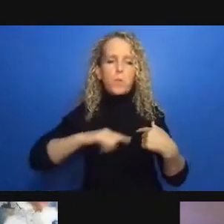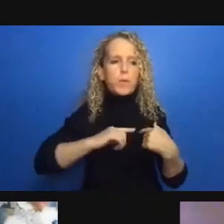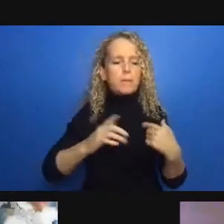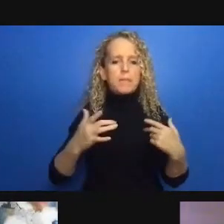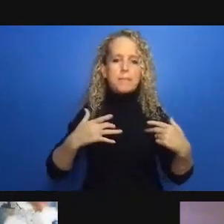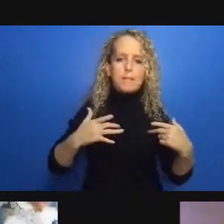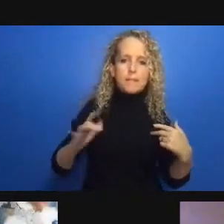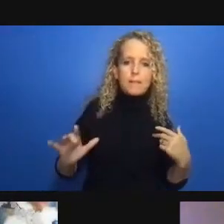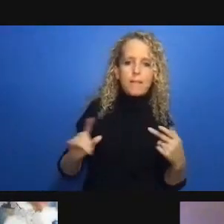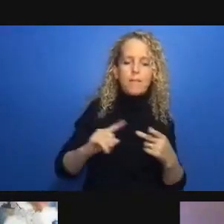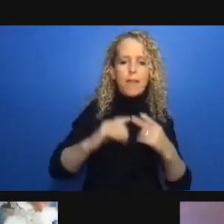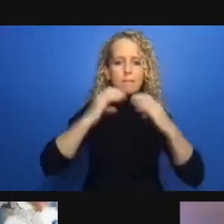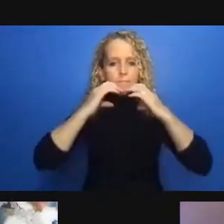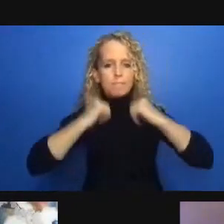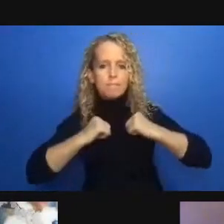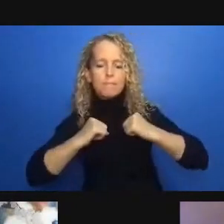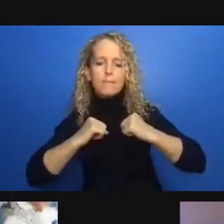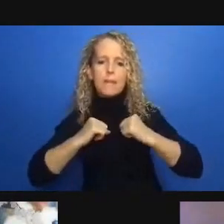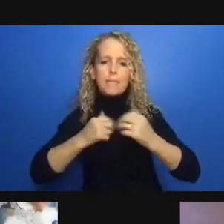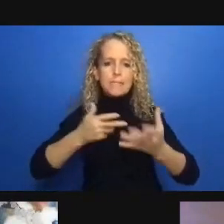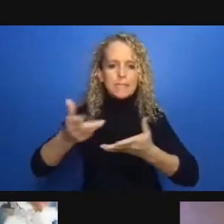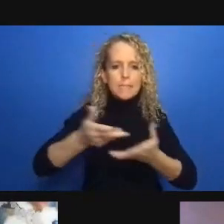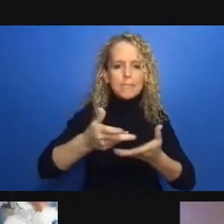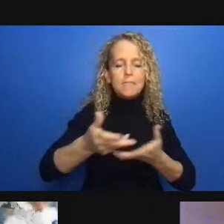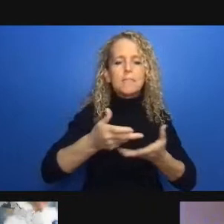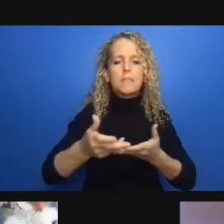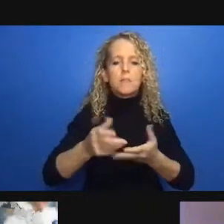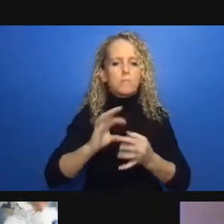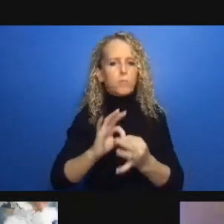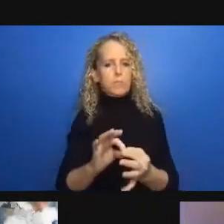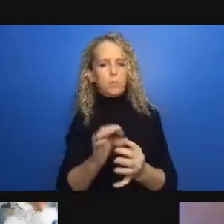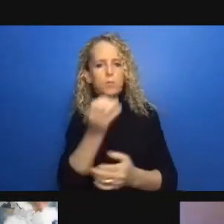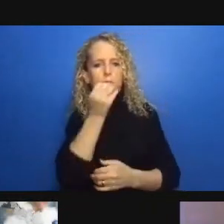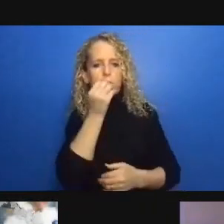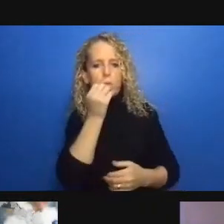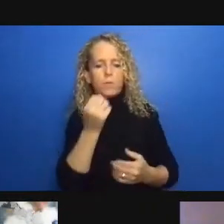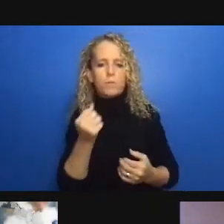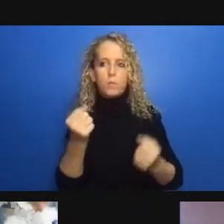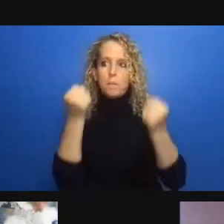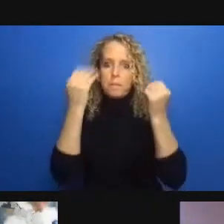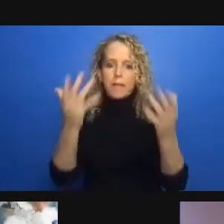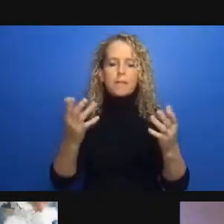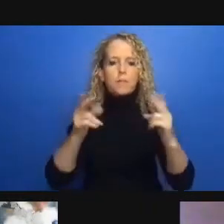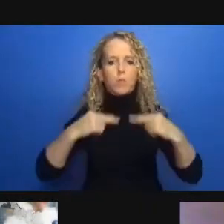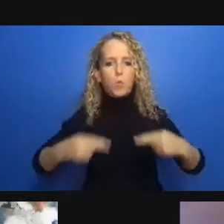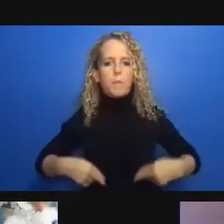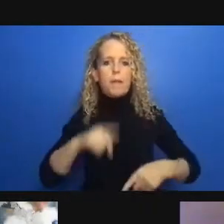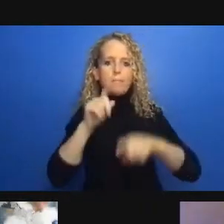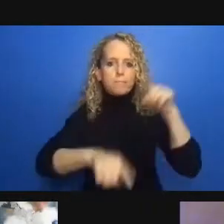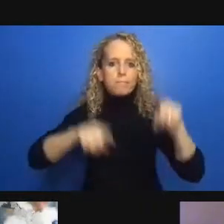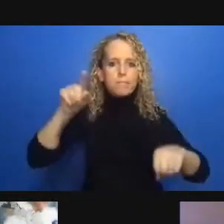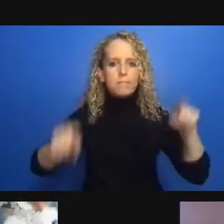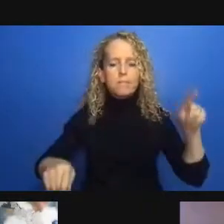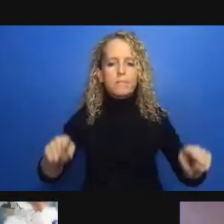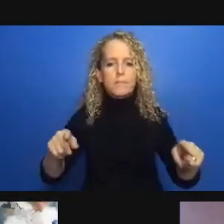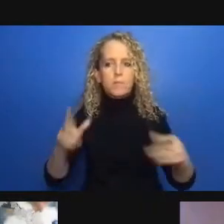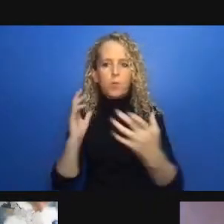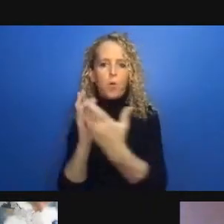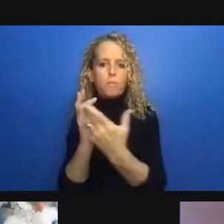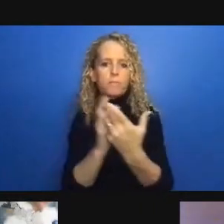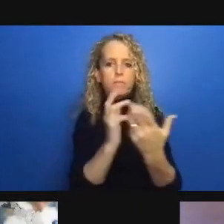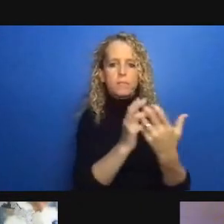sensitivities and the sacredness that we're talking about when we talk about food? There's so many human dimensions to play with. And